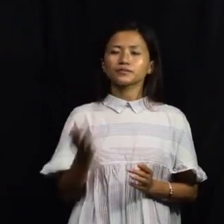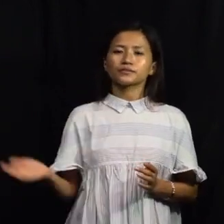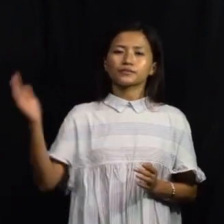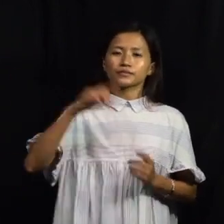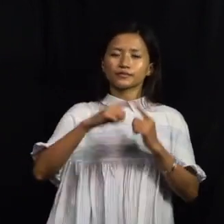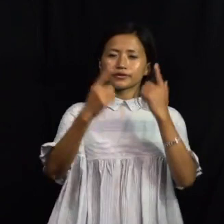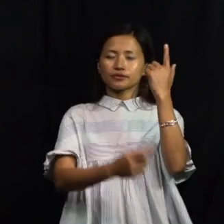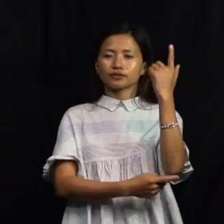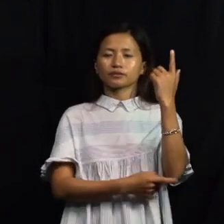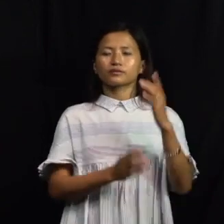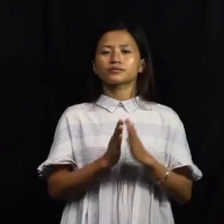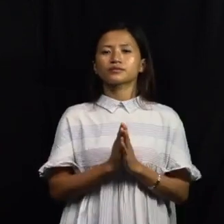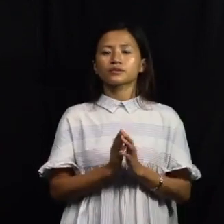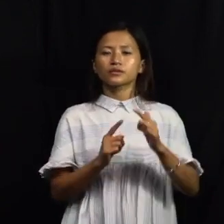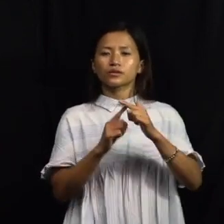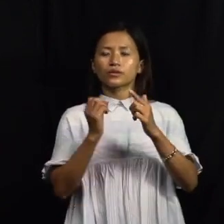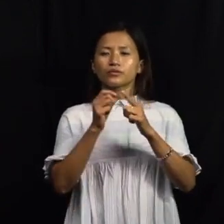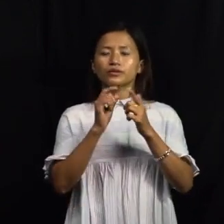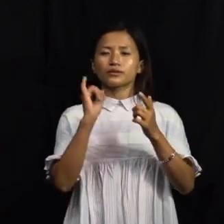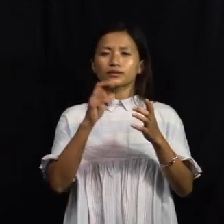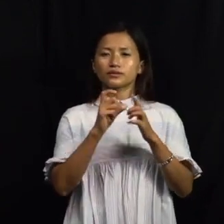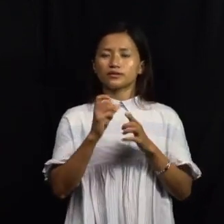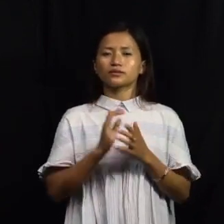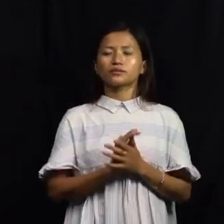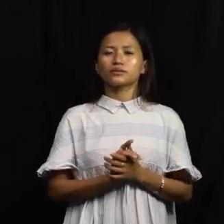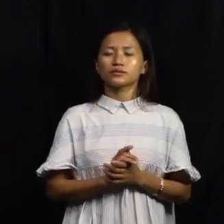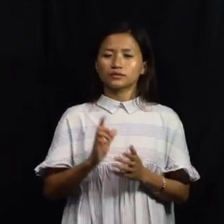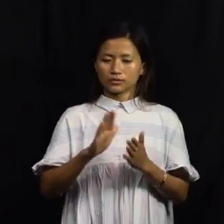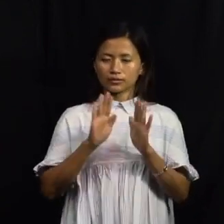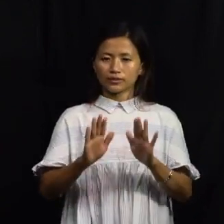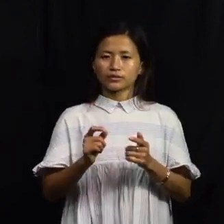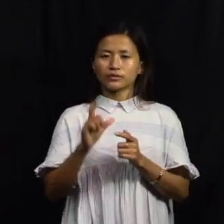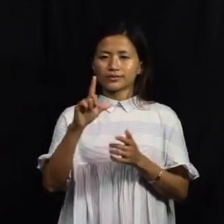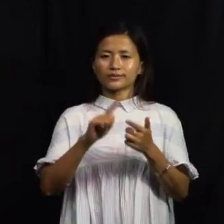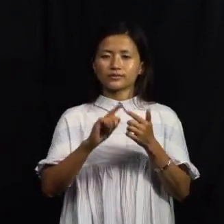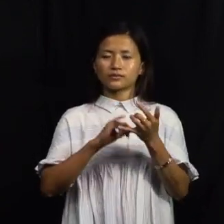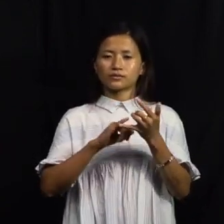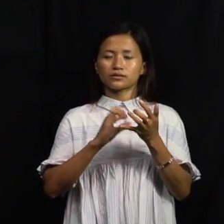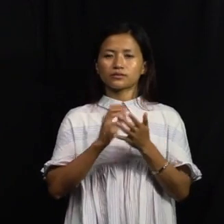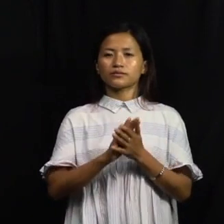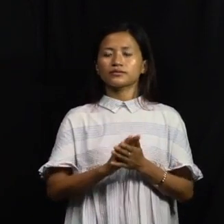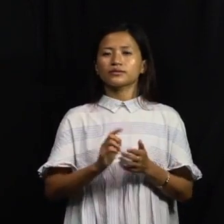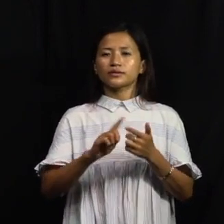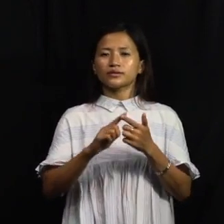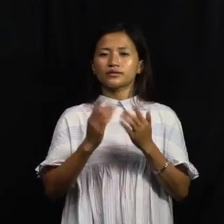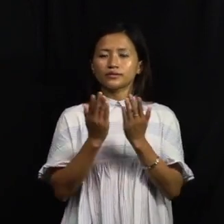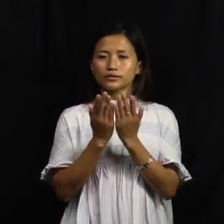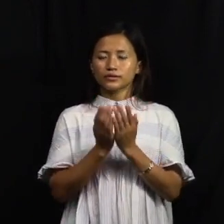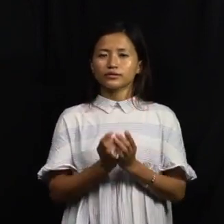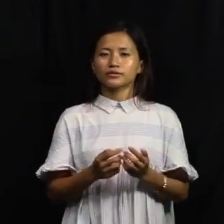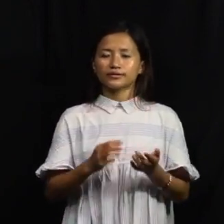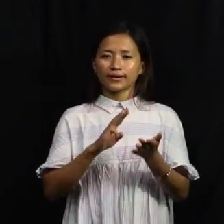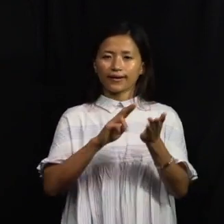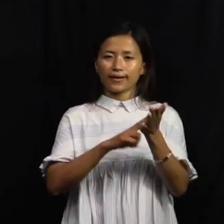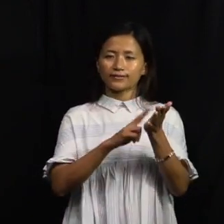into the last topic that is there in your lesson, that is education, necessity of